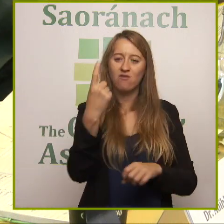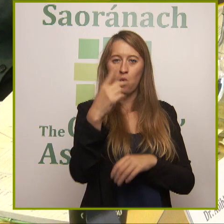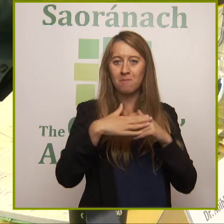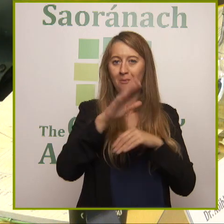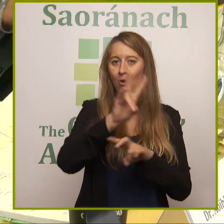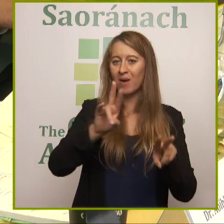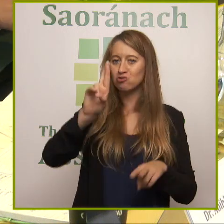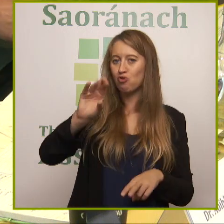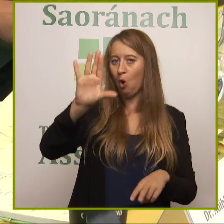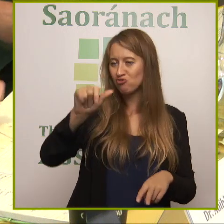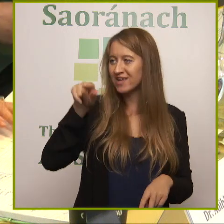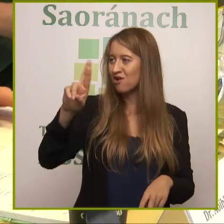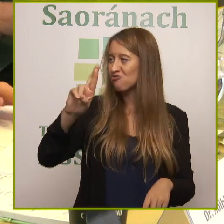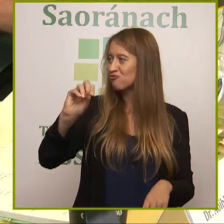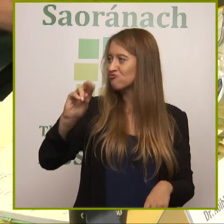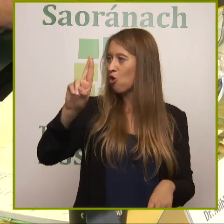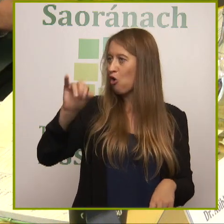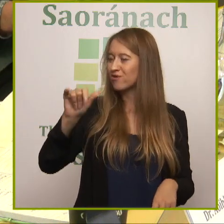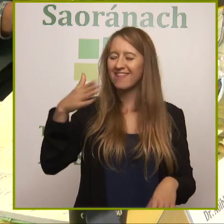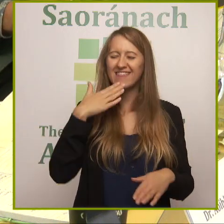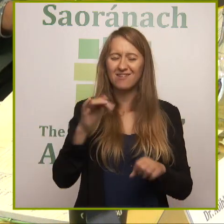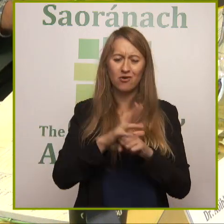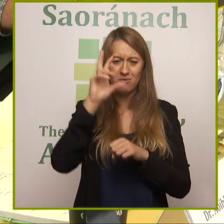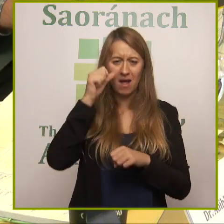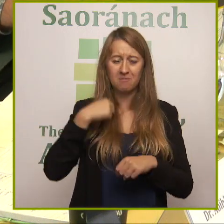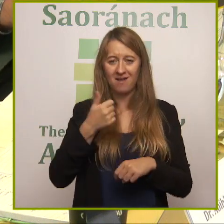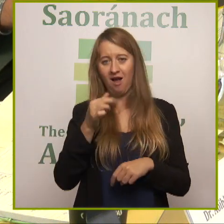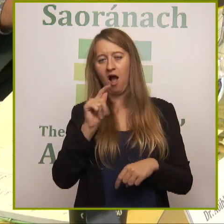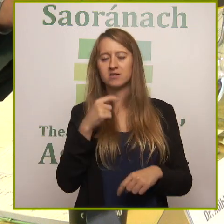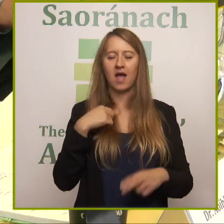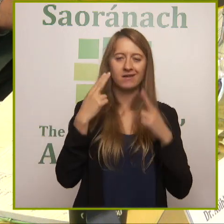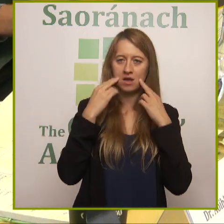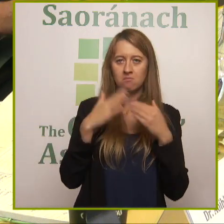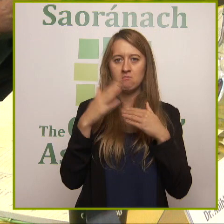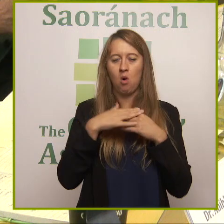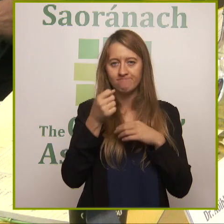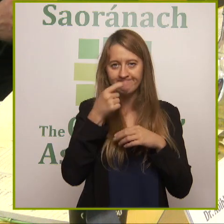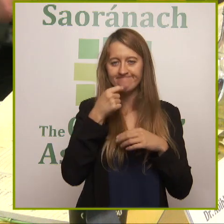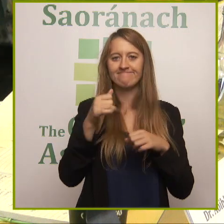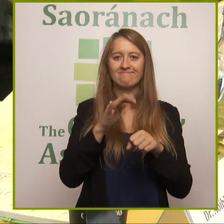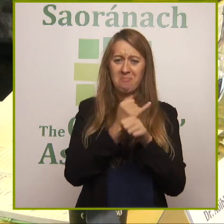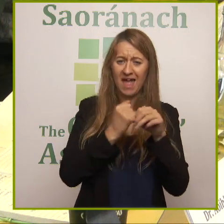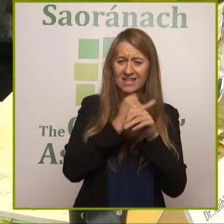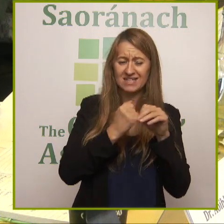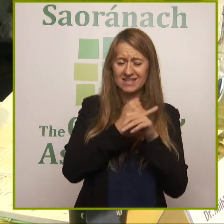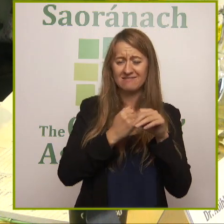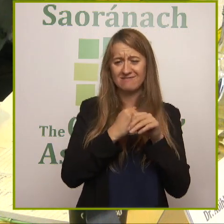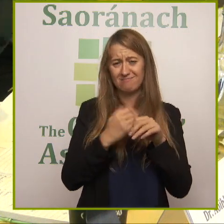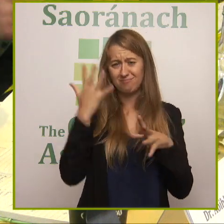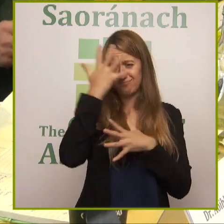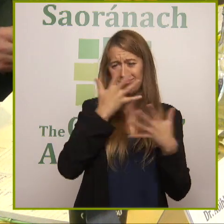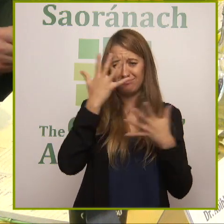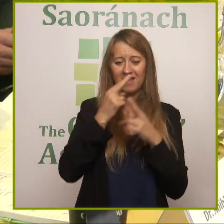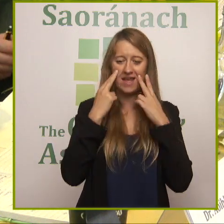question. Thank you. Sorry for... thanks for reminding me, Art. I obviously need to get more Sudafed. Rory.